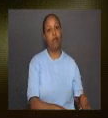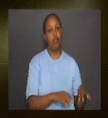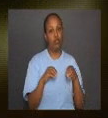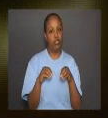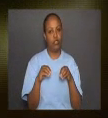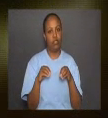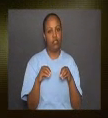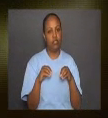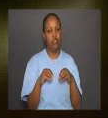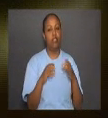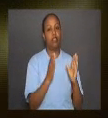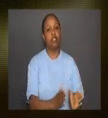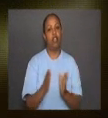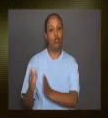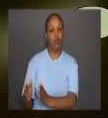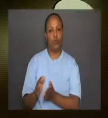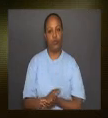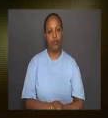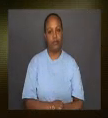Students, let's get ready.